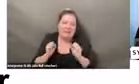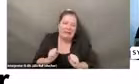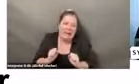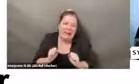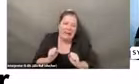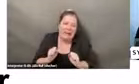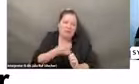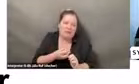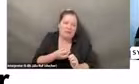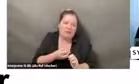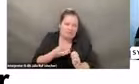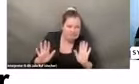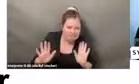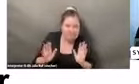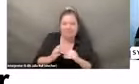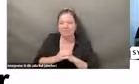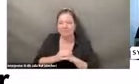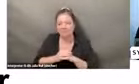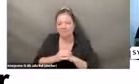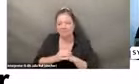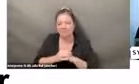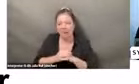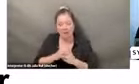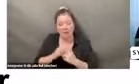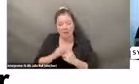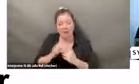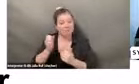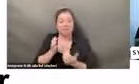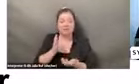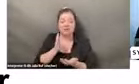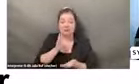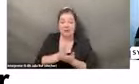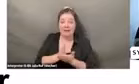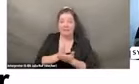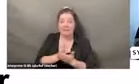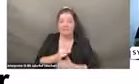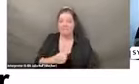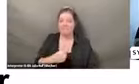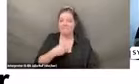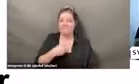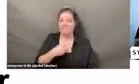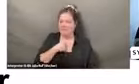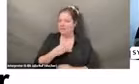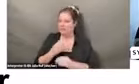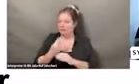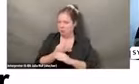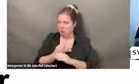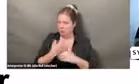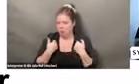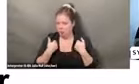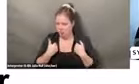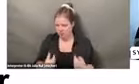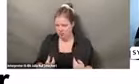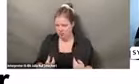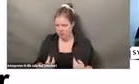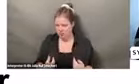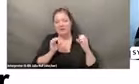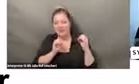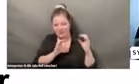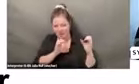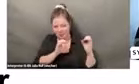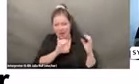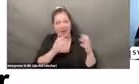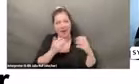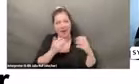but for sure, I mean, the basic idea, if I as a user provide feedback and that is actually